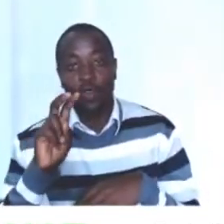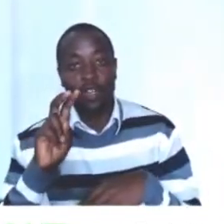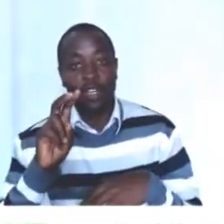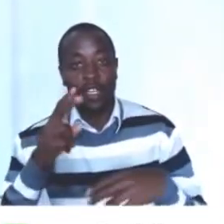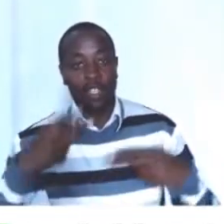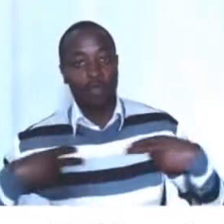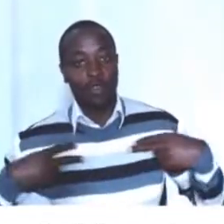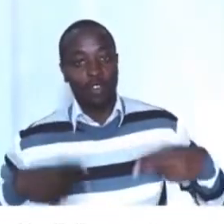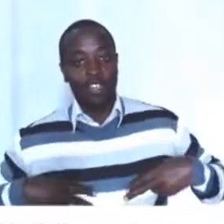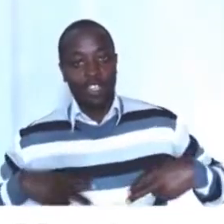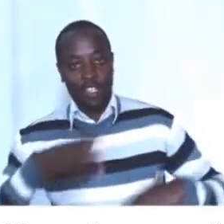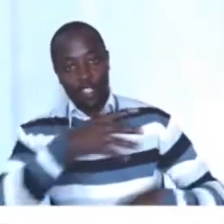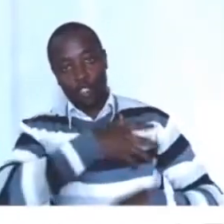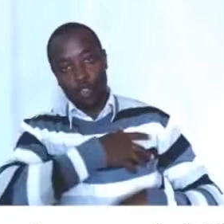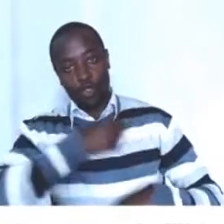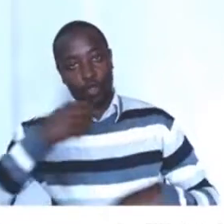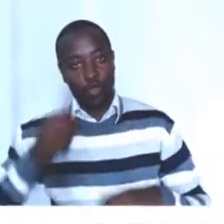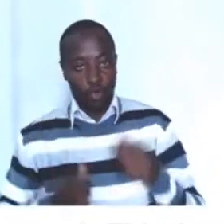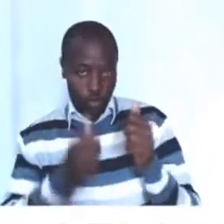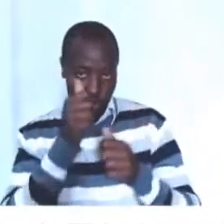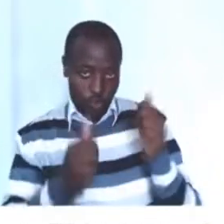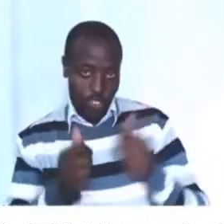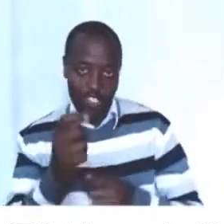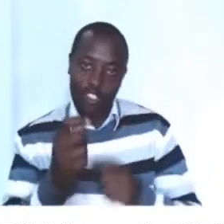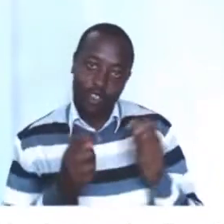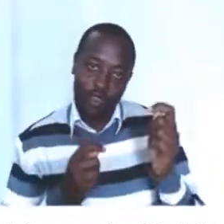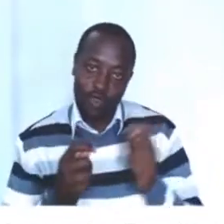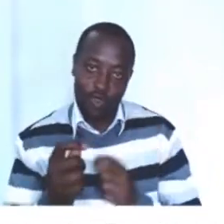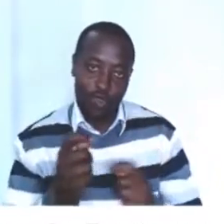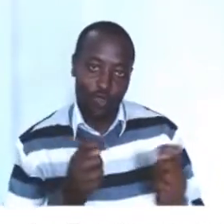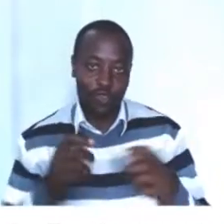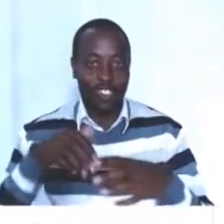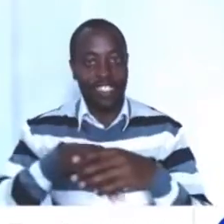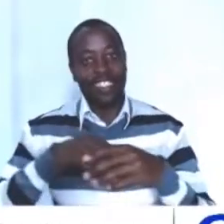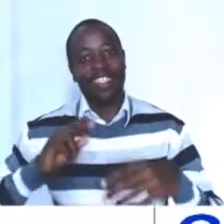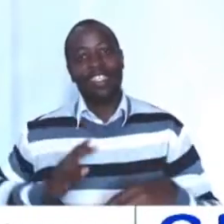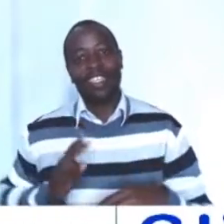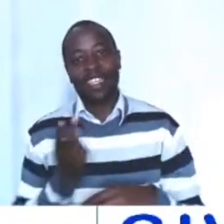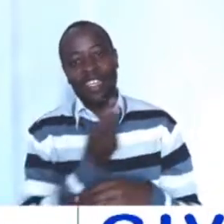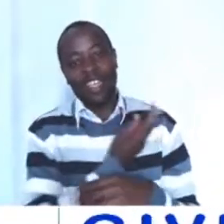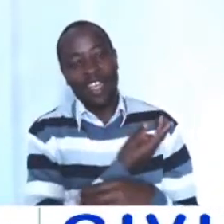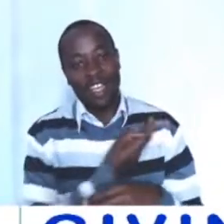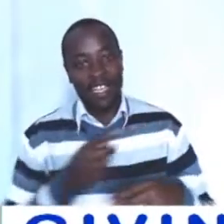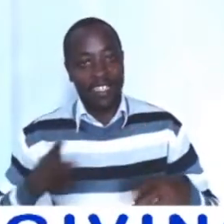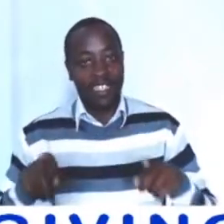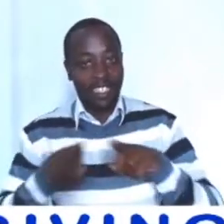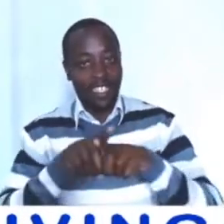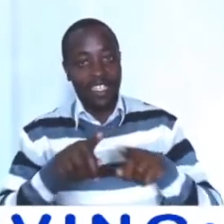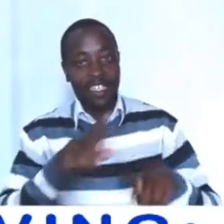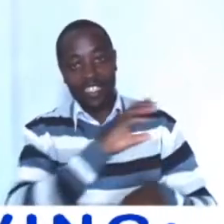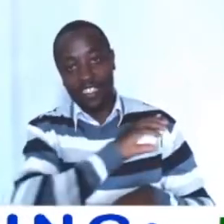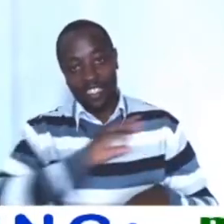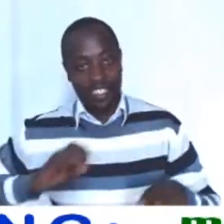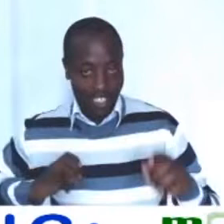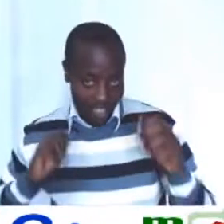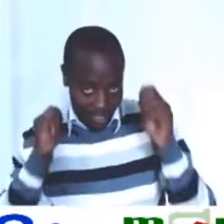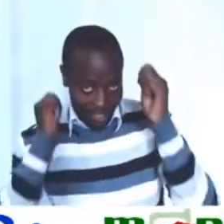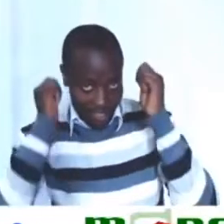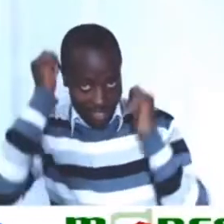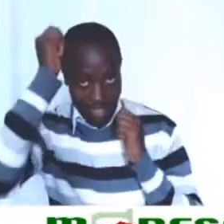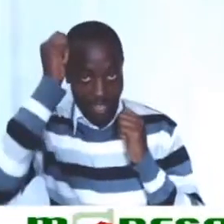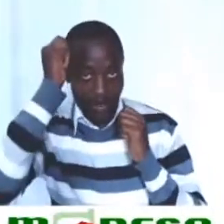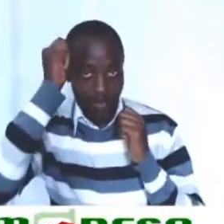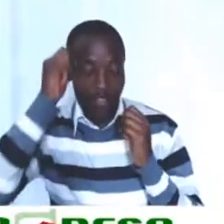soul, which one rules in us as soldiers of Christ. Our scripture,